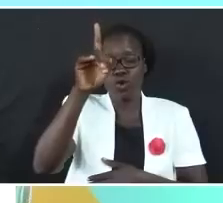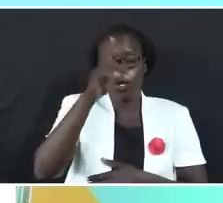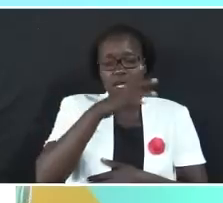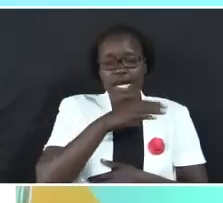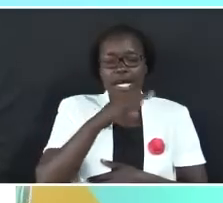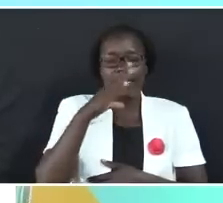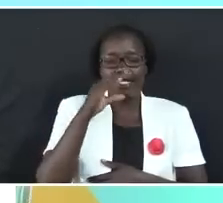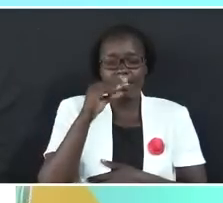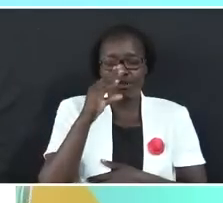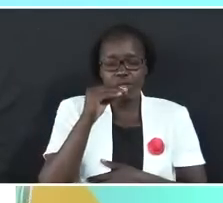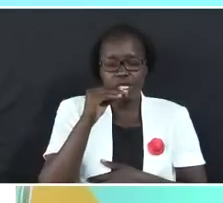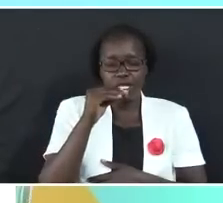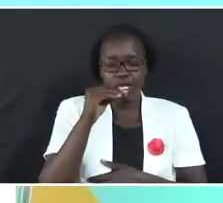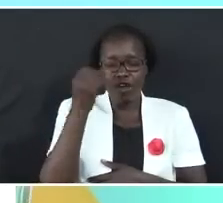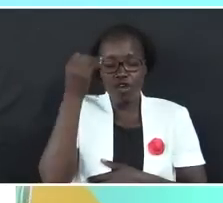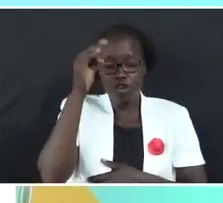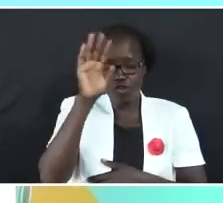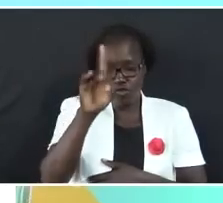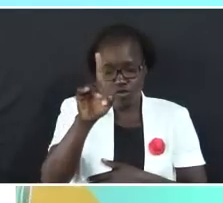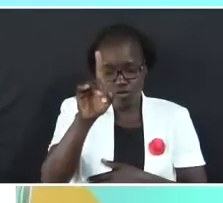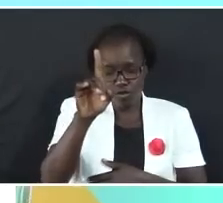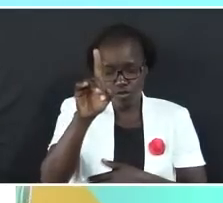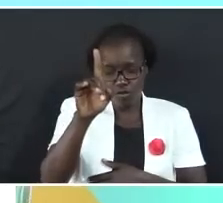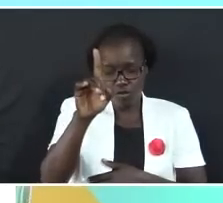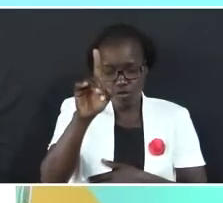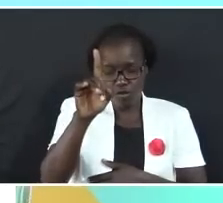and speak of you.